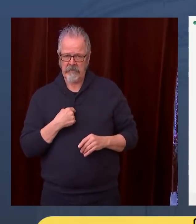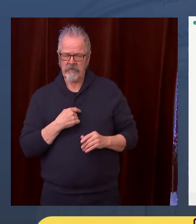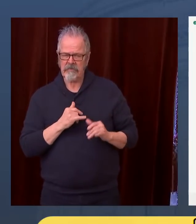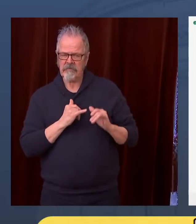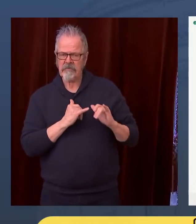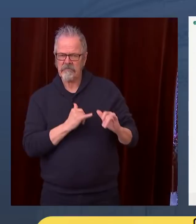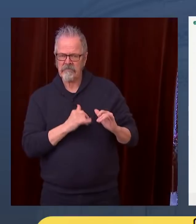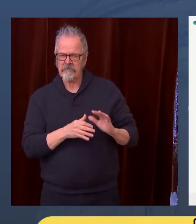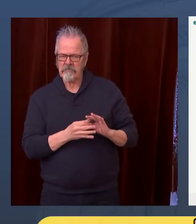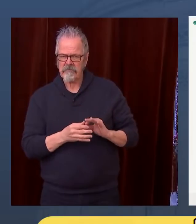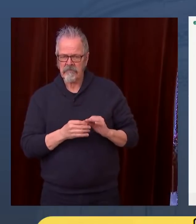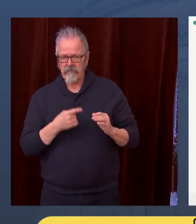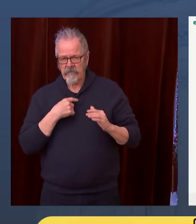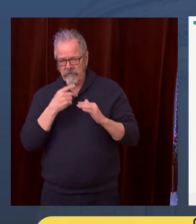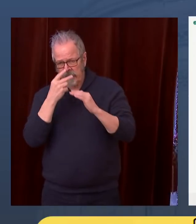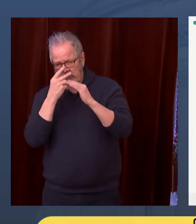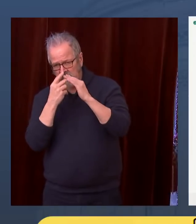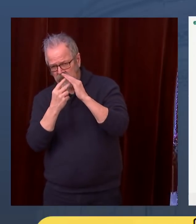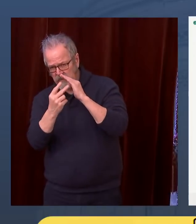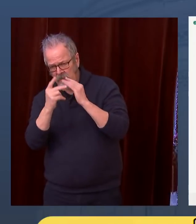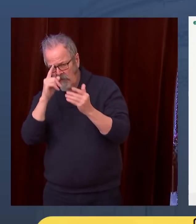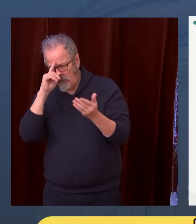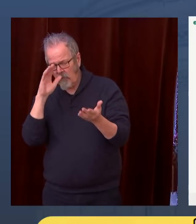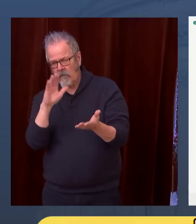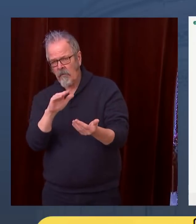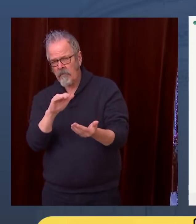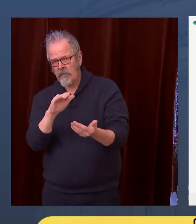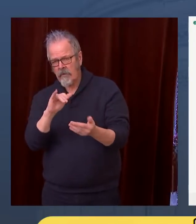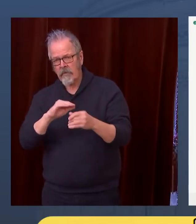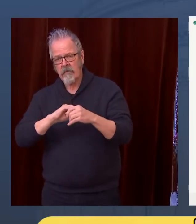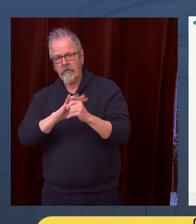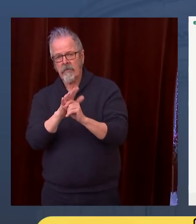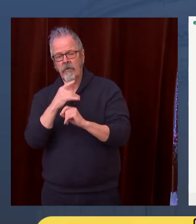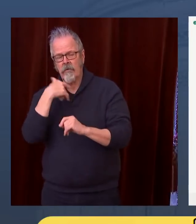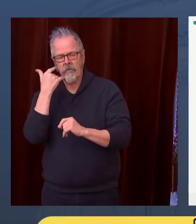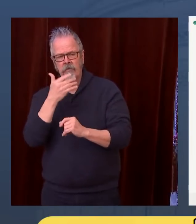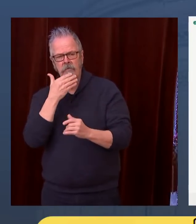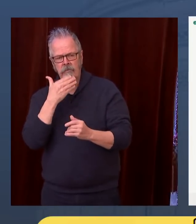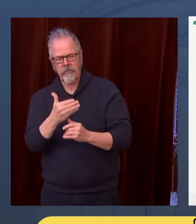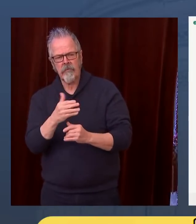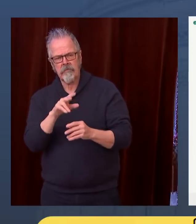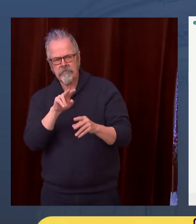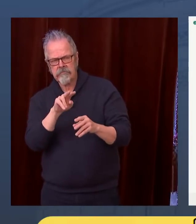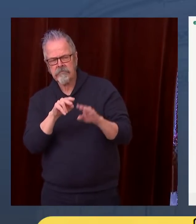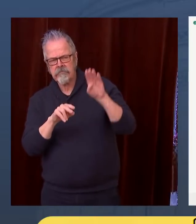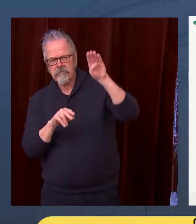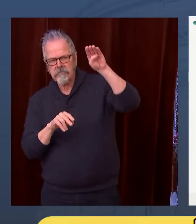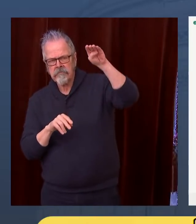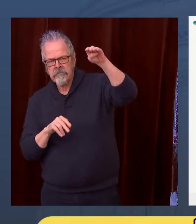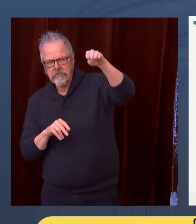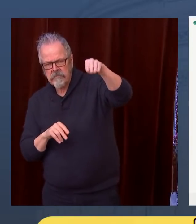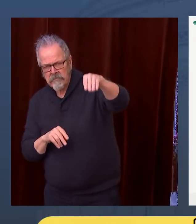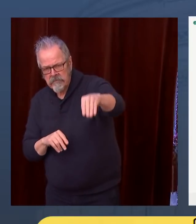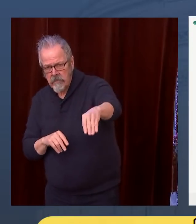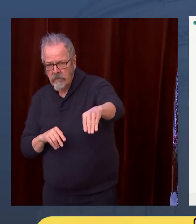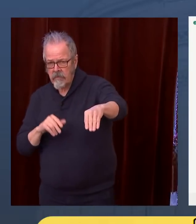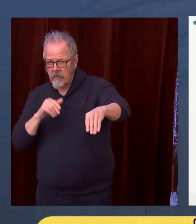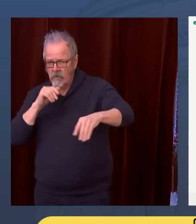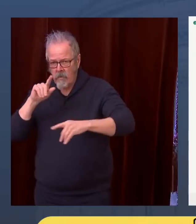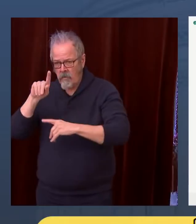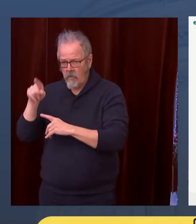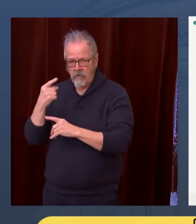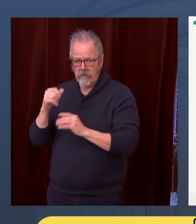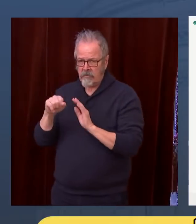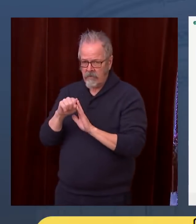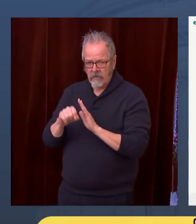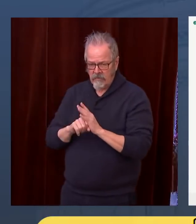hopeful for where this pandemic is going, both not just here in the state of Washington, but across the country. We're seeing